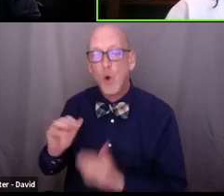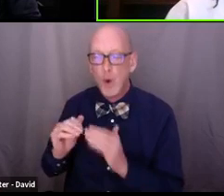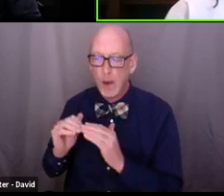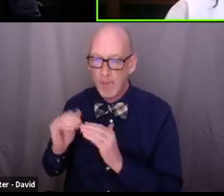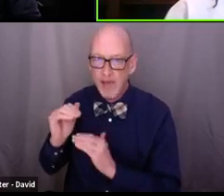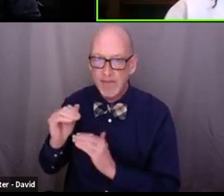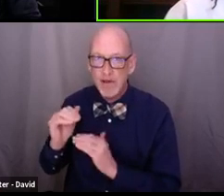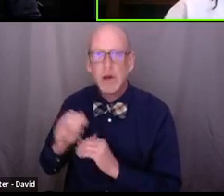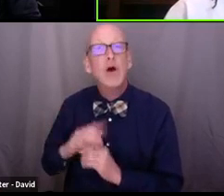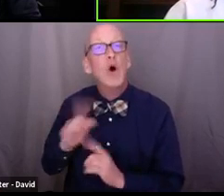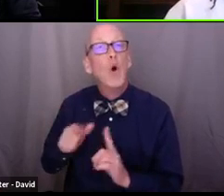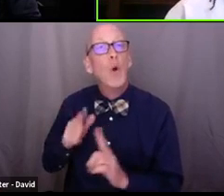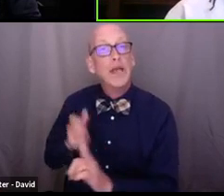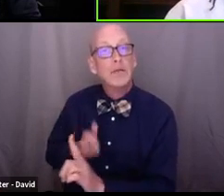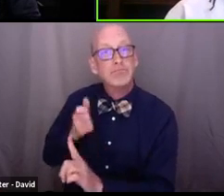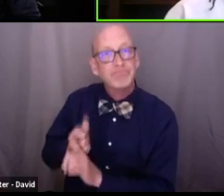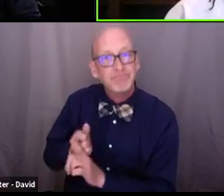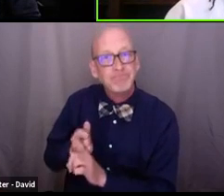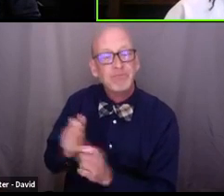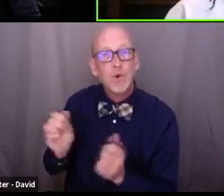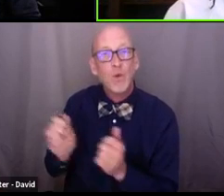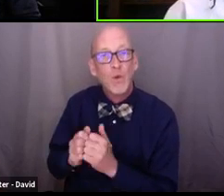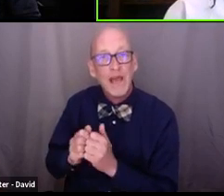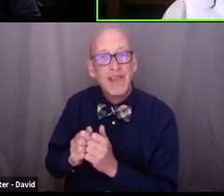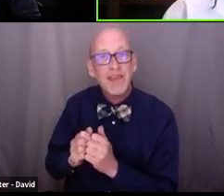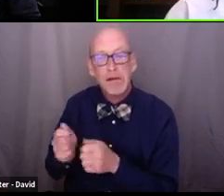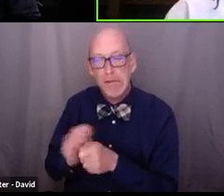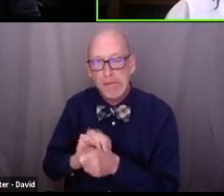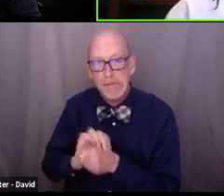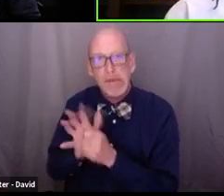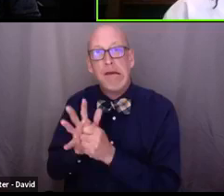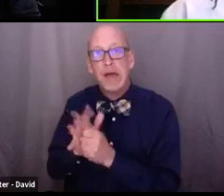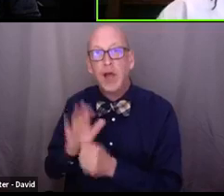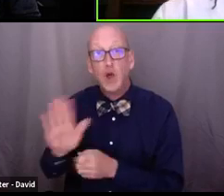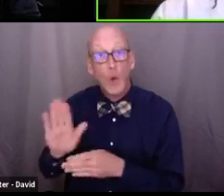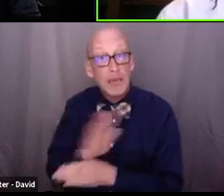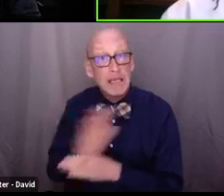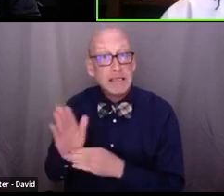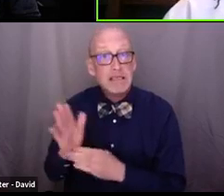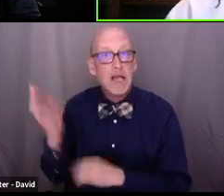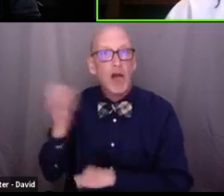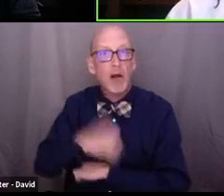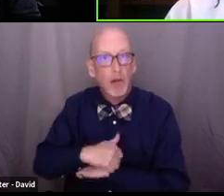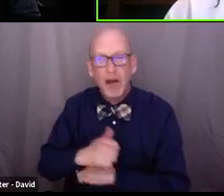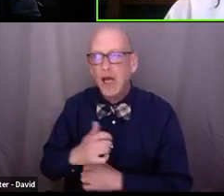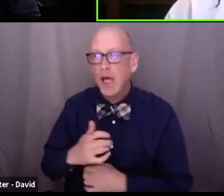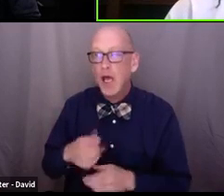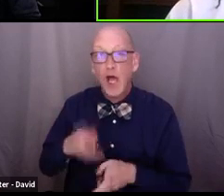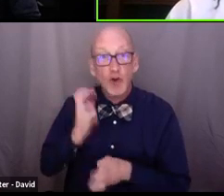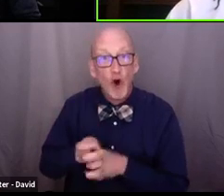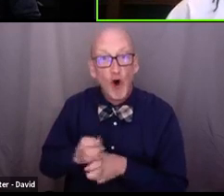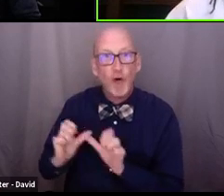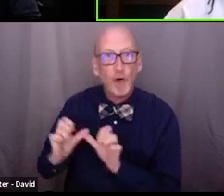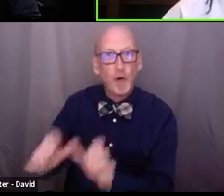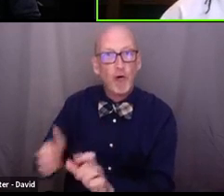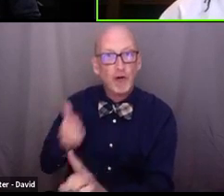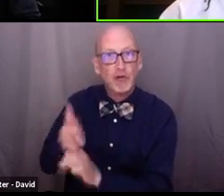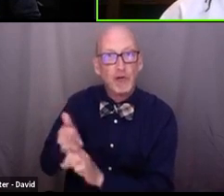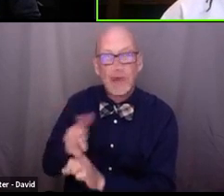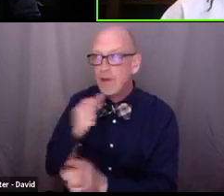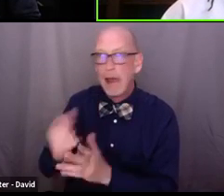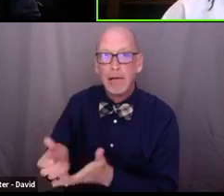with coronavirus and your business has to shut down, it's tough to sustain yourself because you're not generating enough